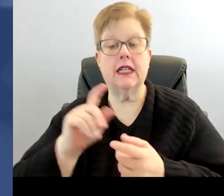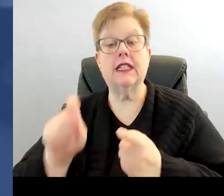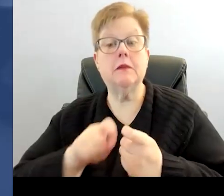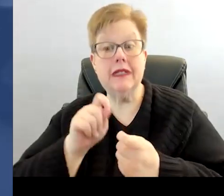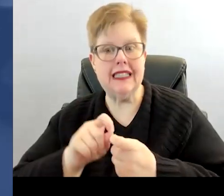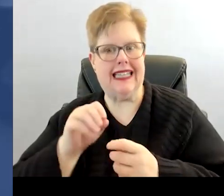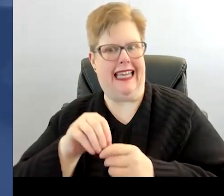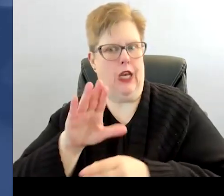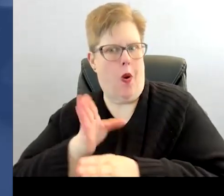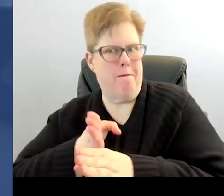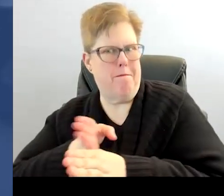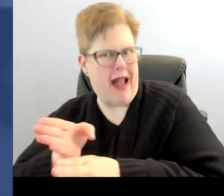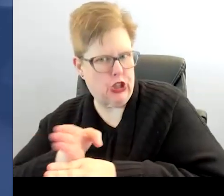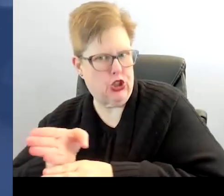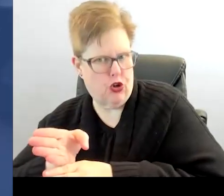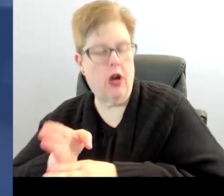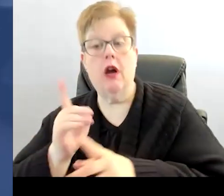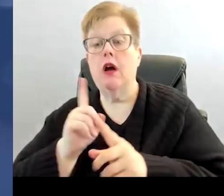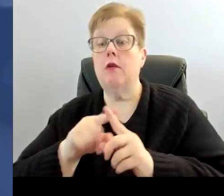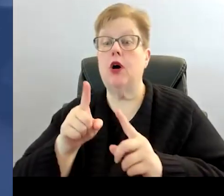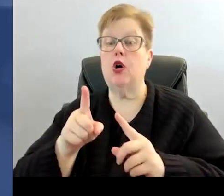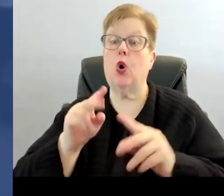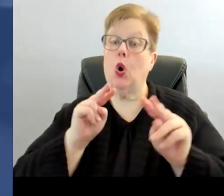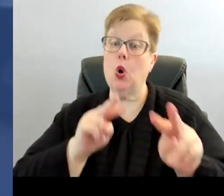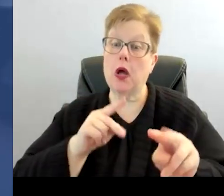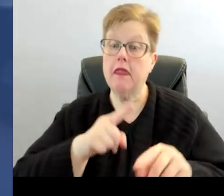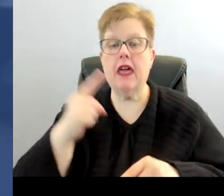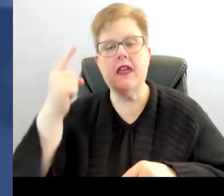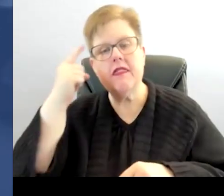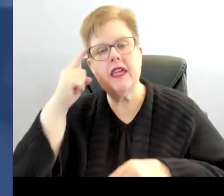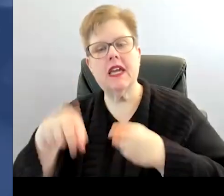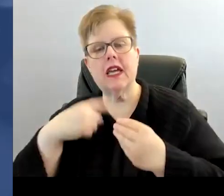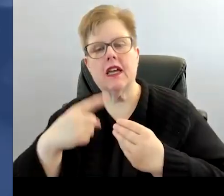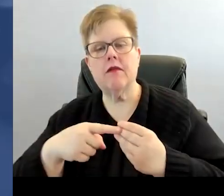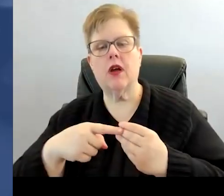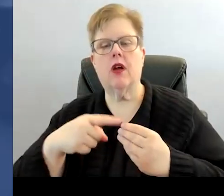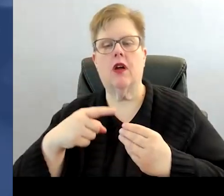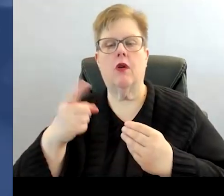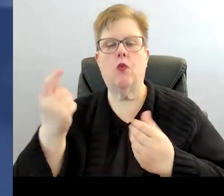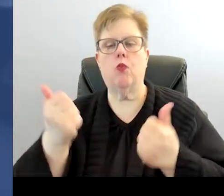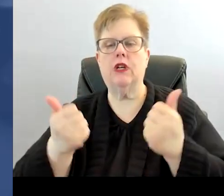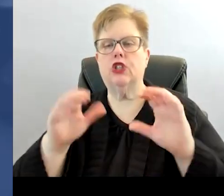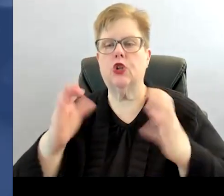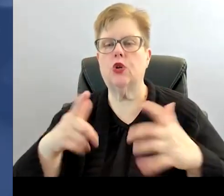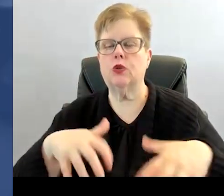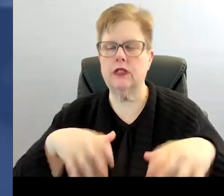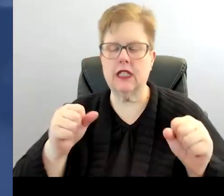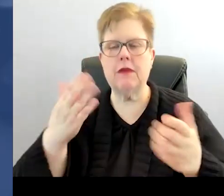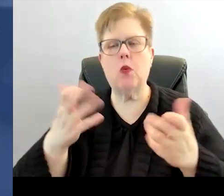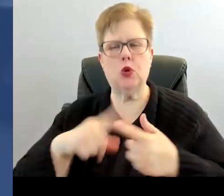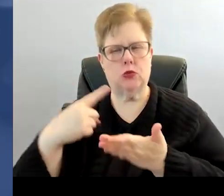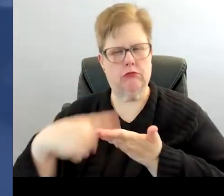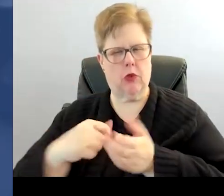particularly in the major. But as you are looking at this and you're thinking about when you take which courses, and this is something you may want to talk to